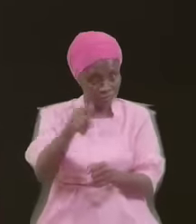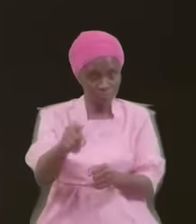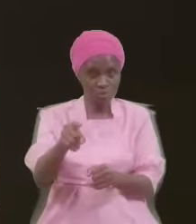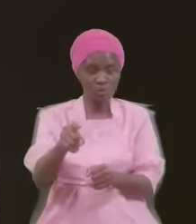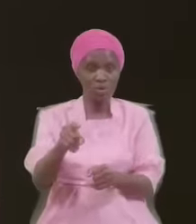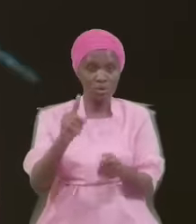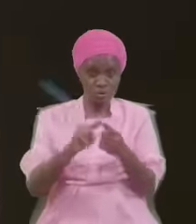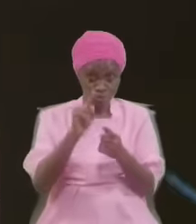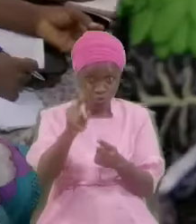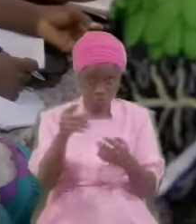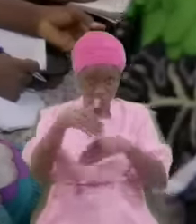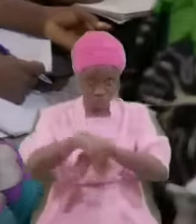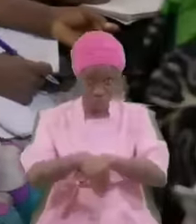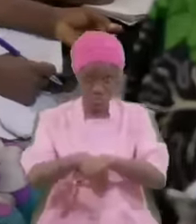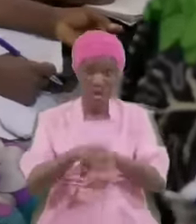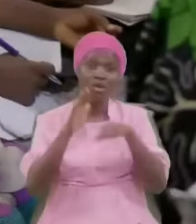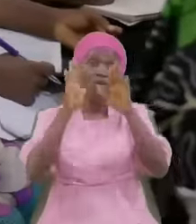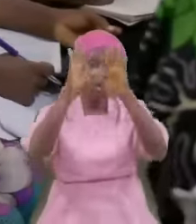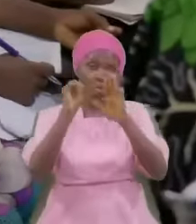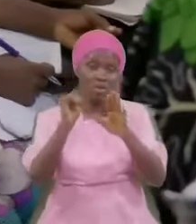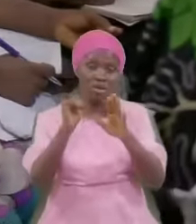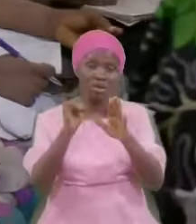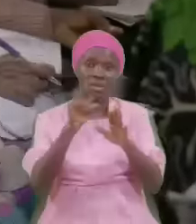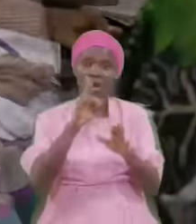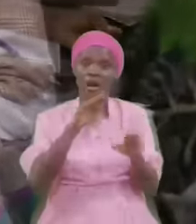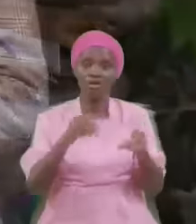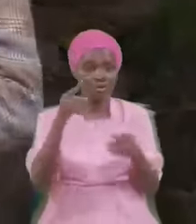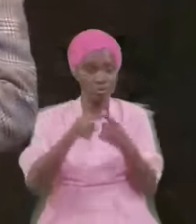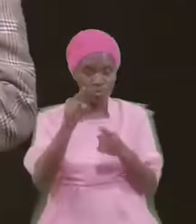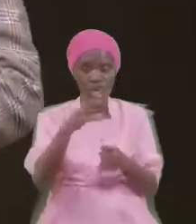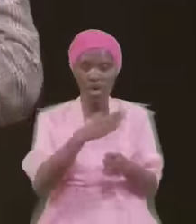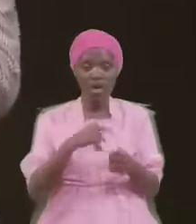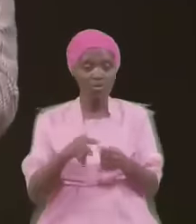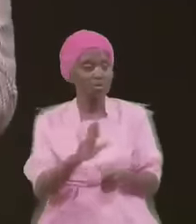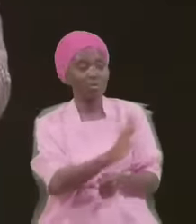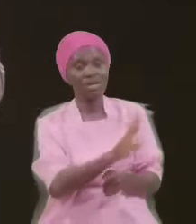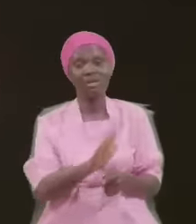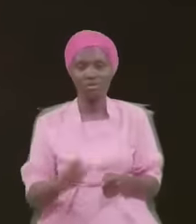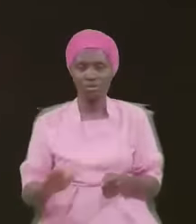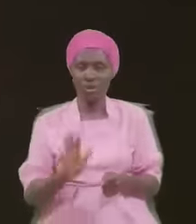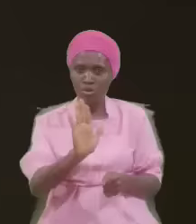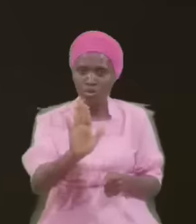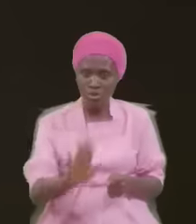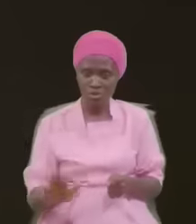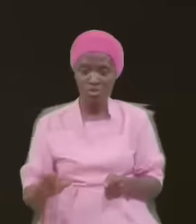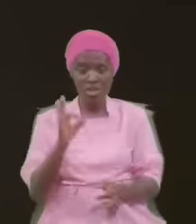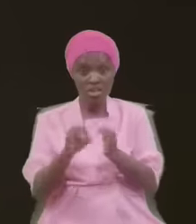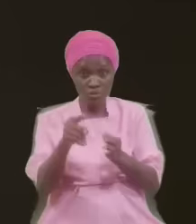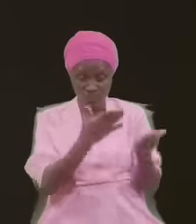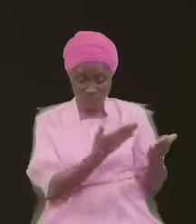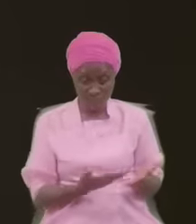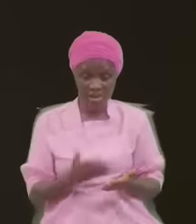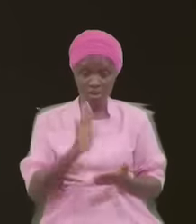are done for you. And to your children, and to their children. Your children, if you brought your